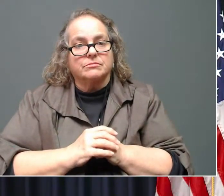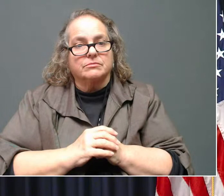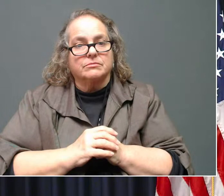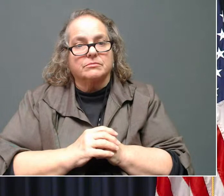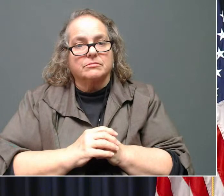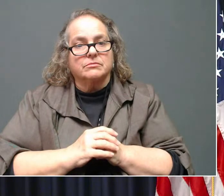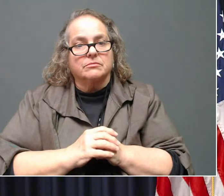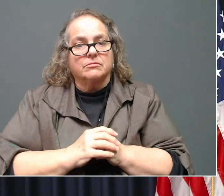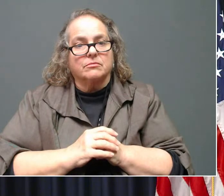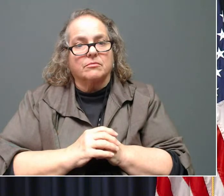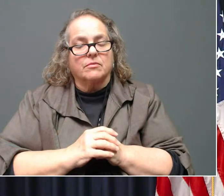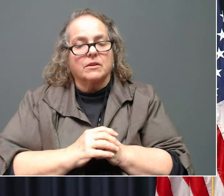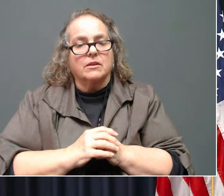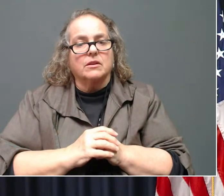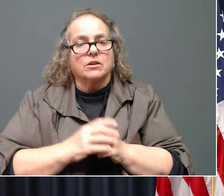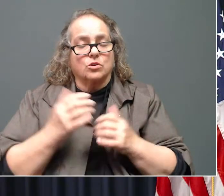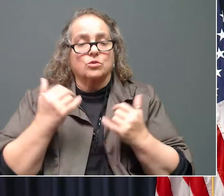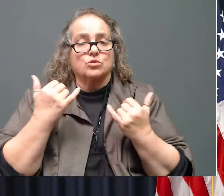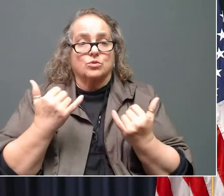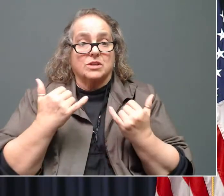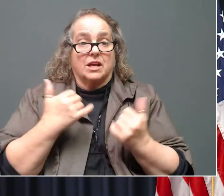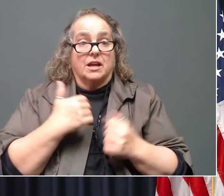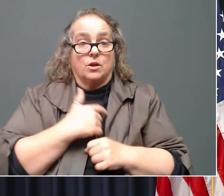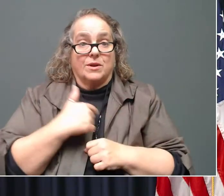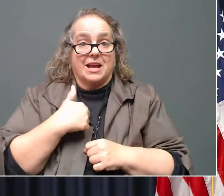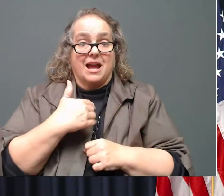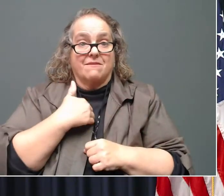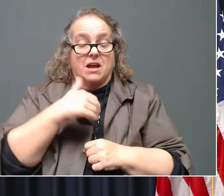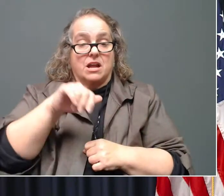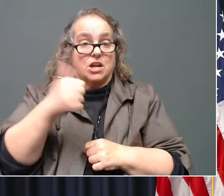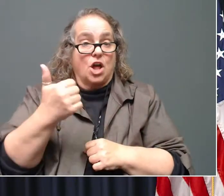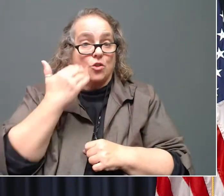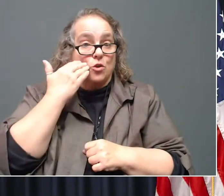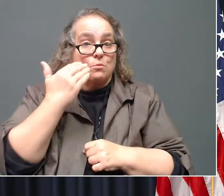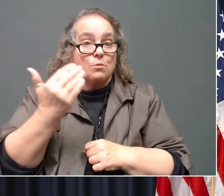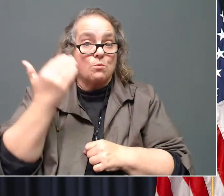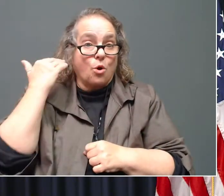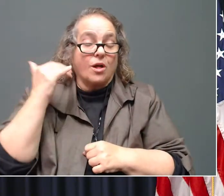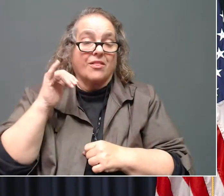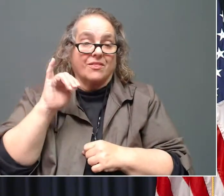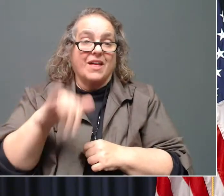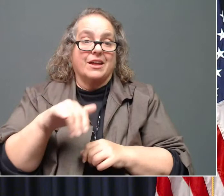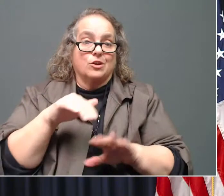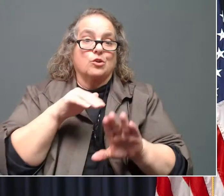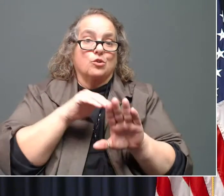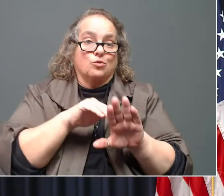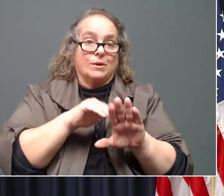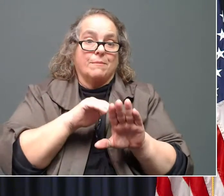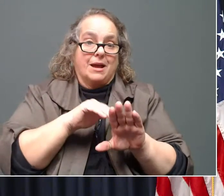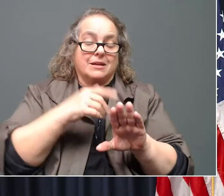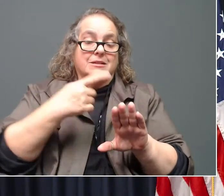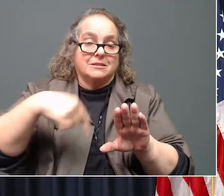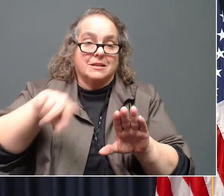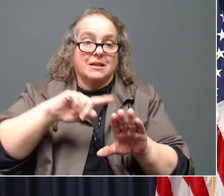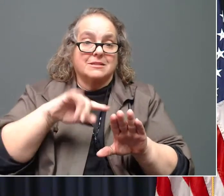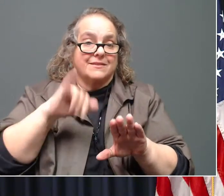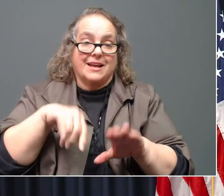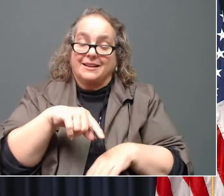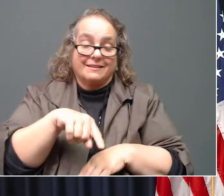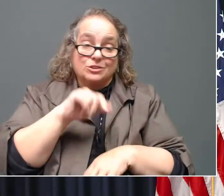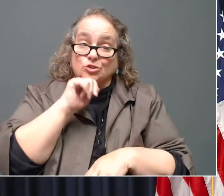All right, today we have another memorial, which reminds us that these aren't numbers or